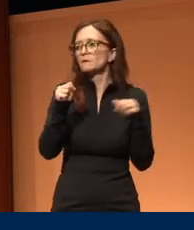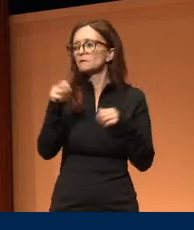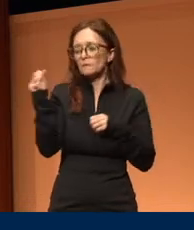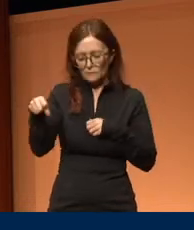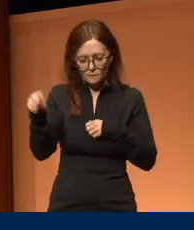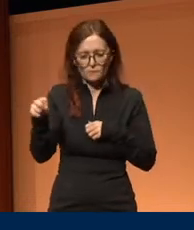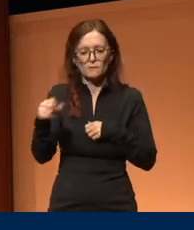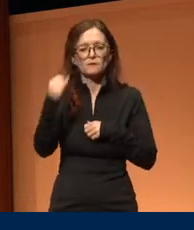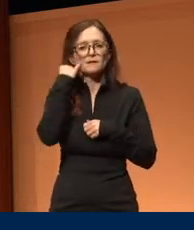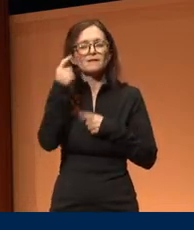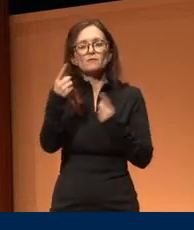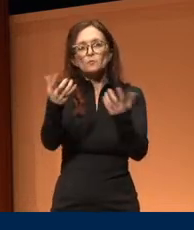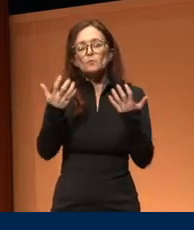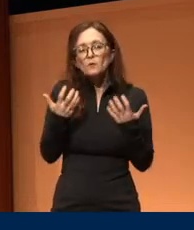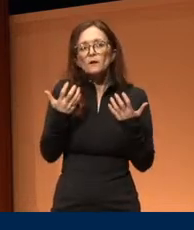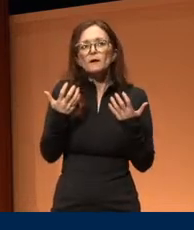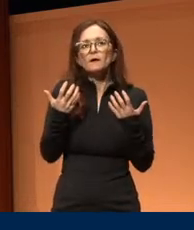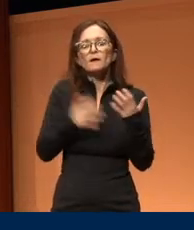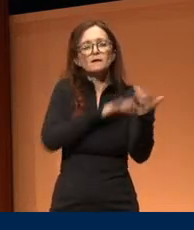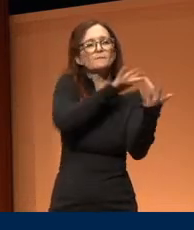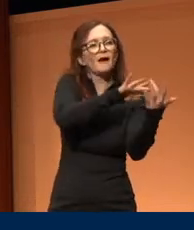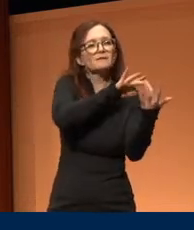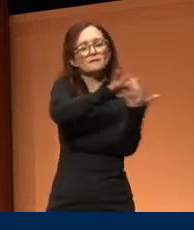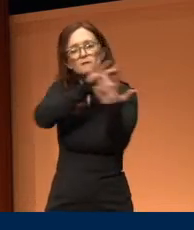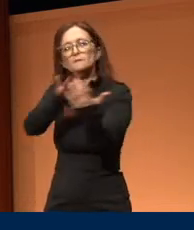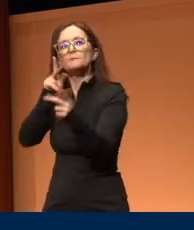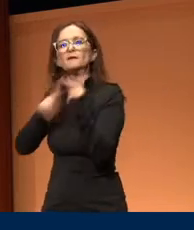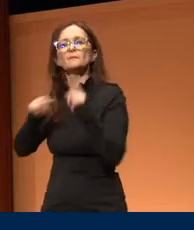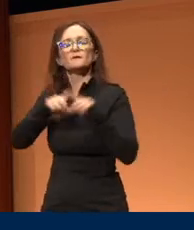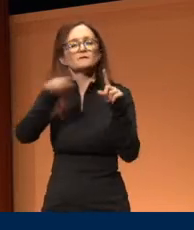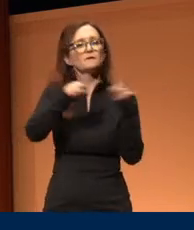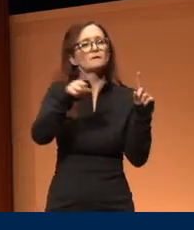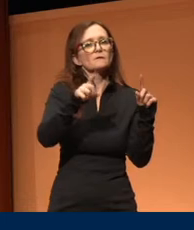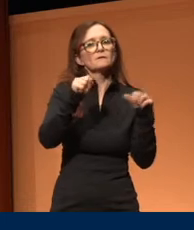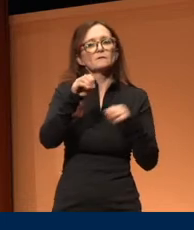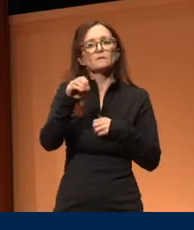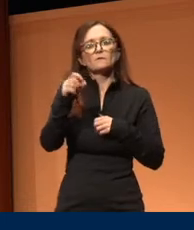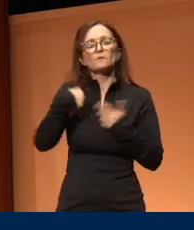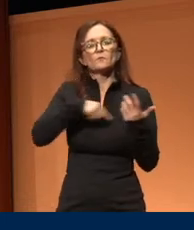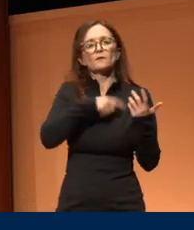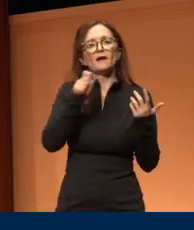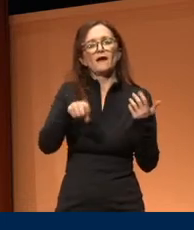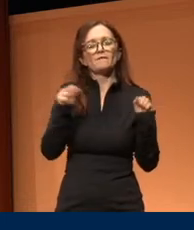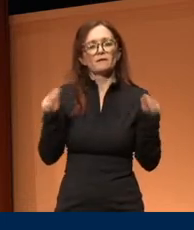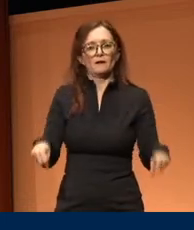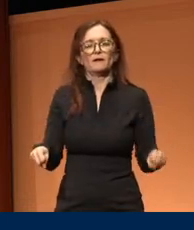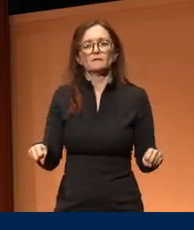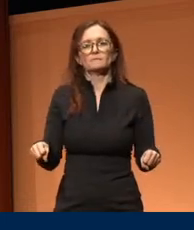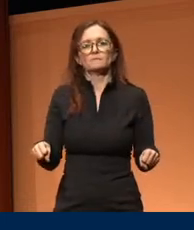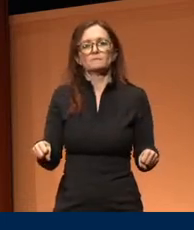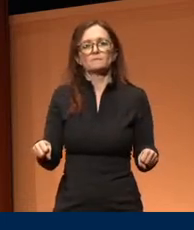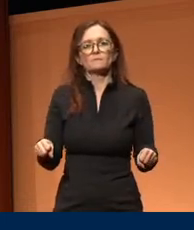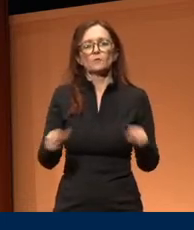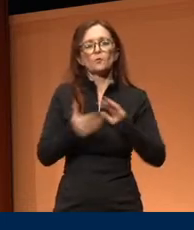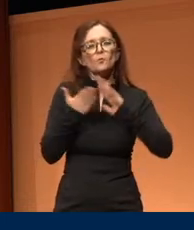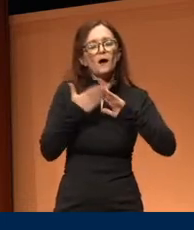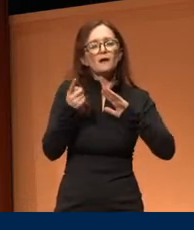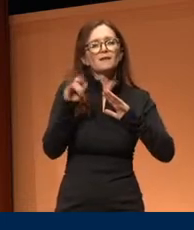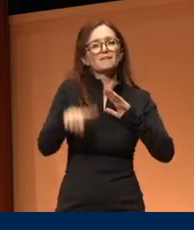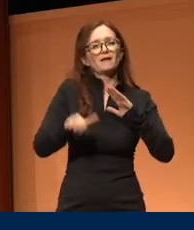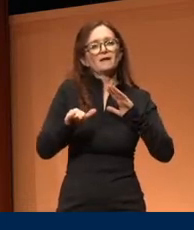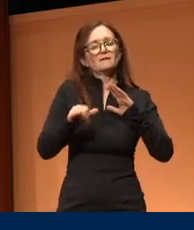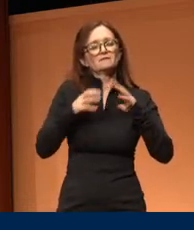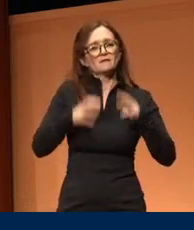yes, if we want to reach the full potential of those assemblies or answer your question, we'd have to be able to run a citizens' assembly where